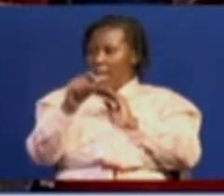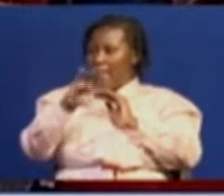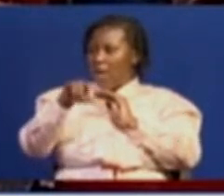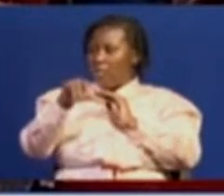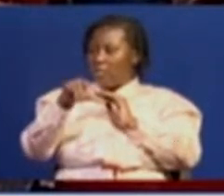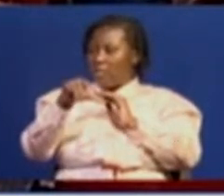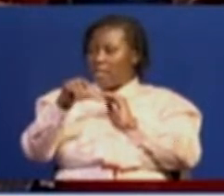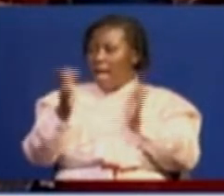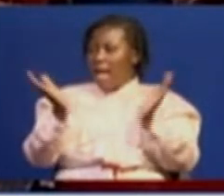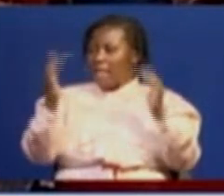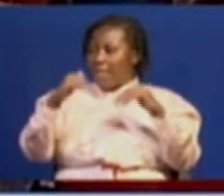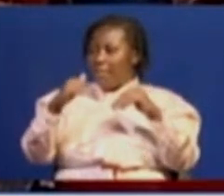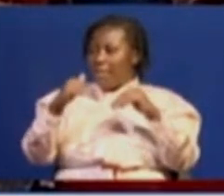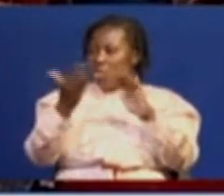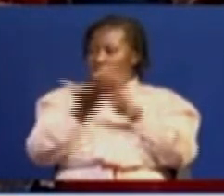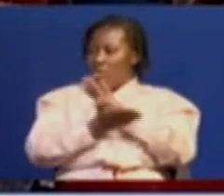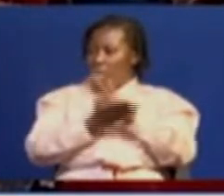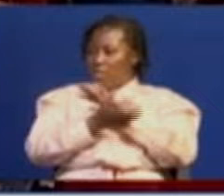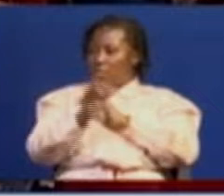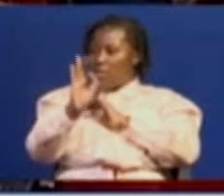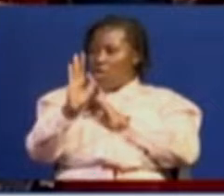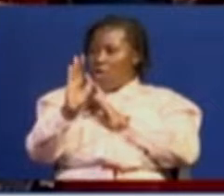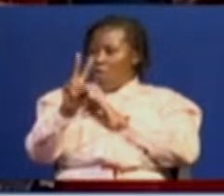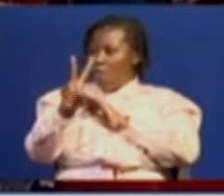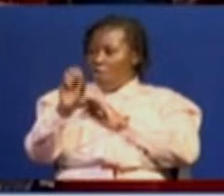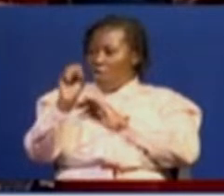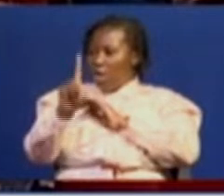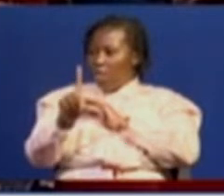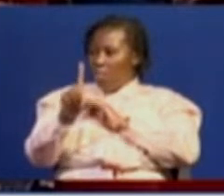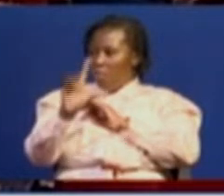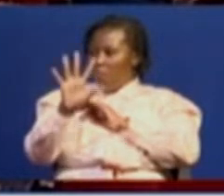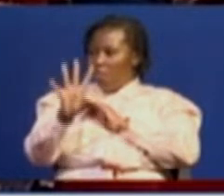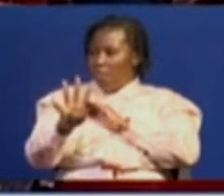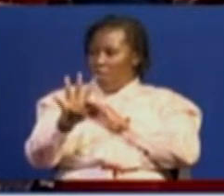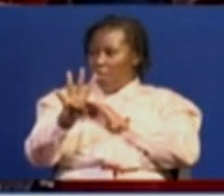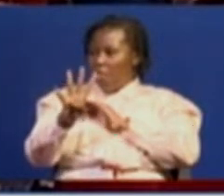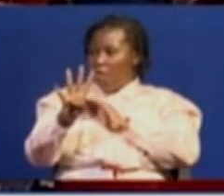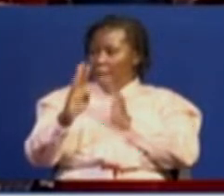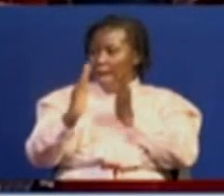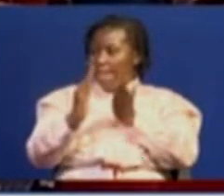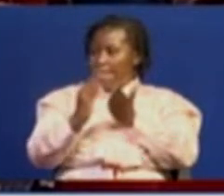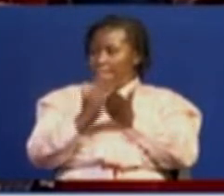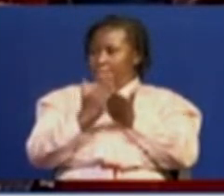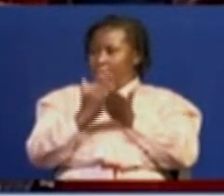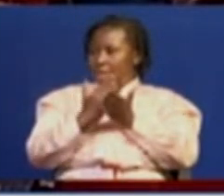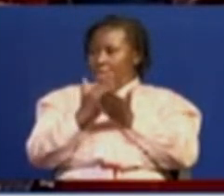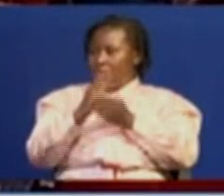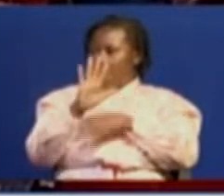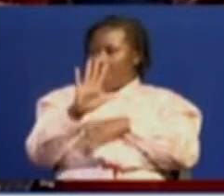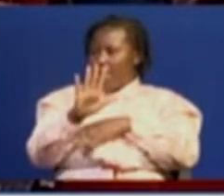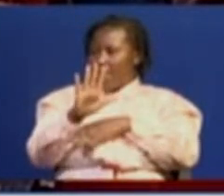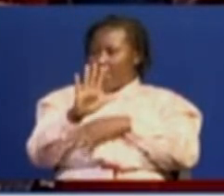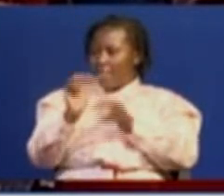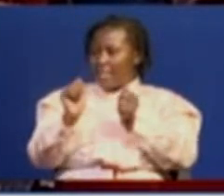the County Assembly documents, Volume 4. Volume 4. Page